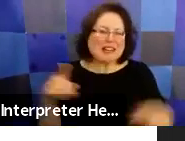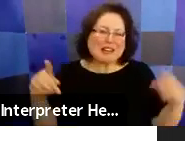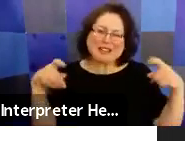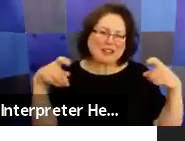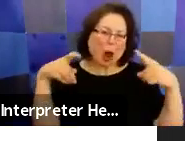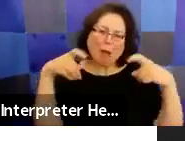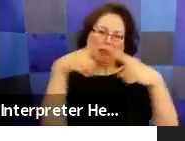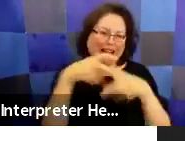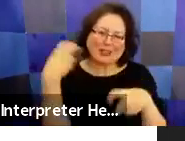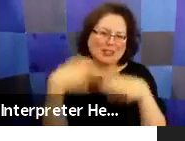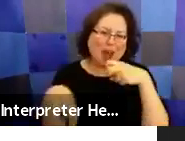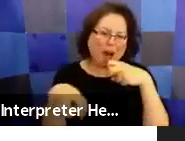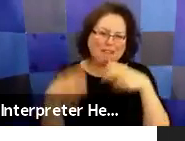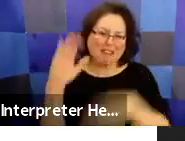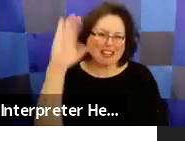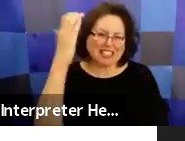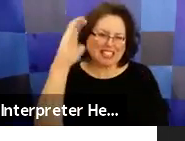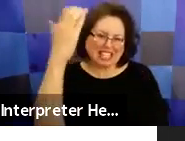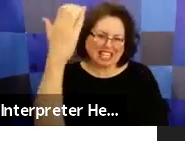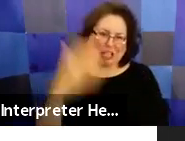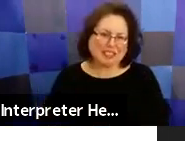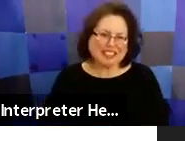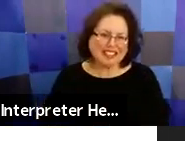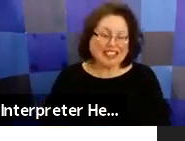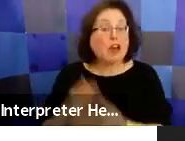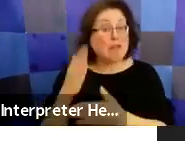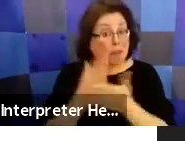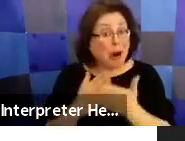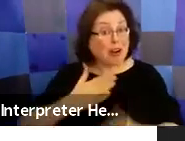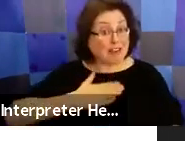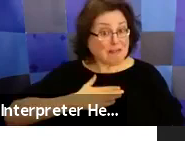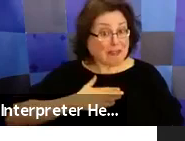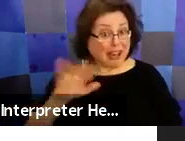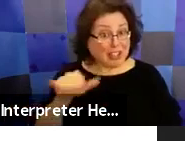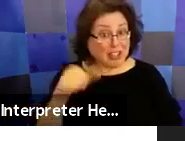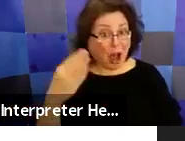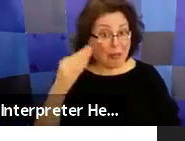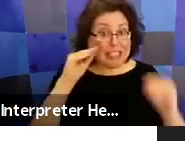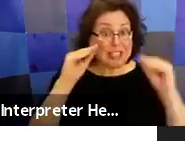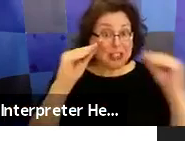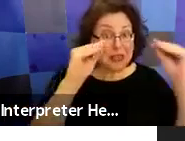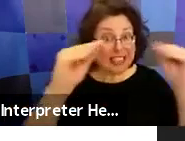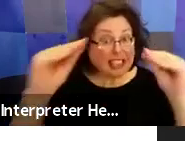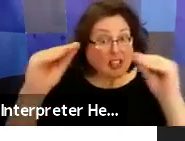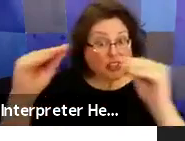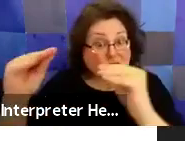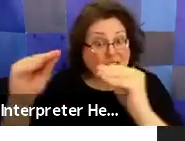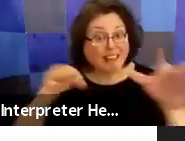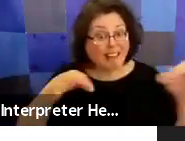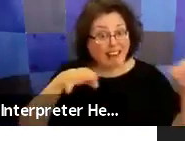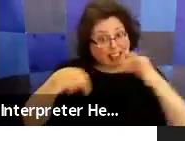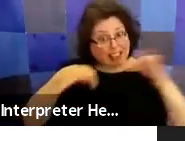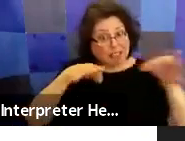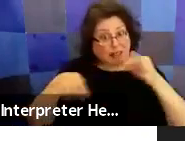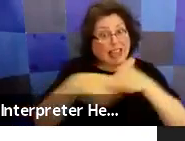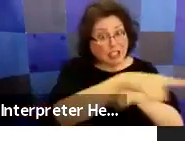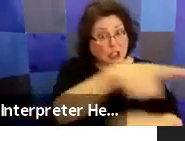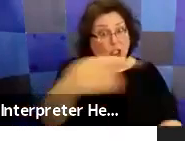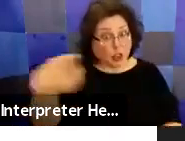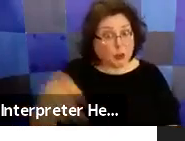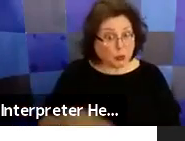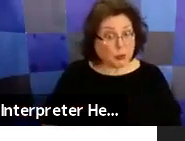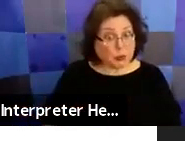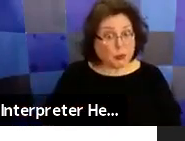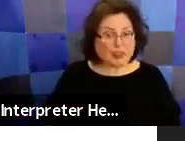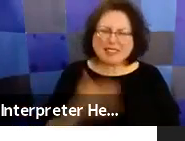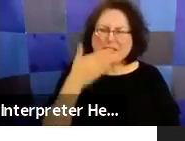or difficult as it seems. And part of what my job is to teach people that, is to explain to people that, you know, it's much